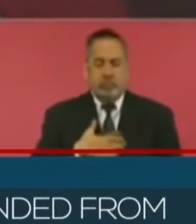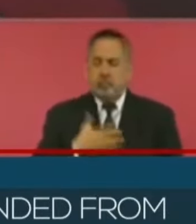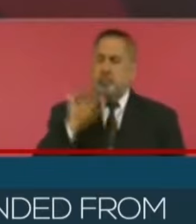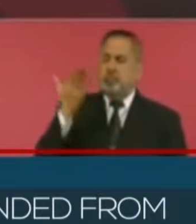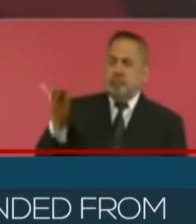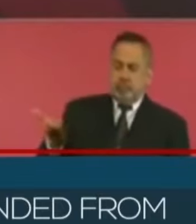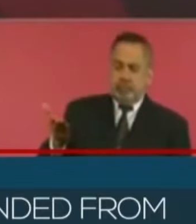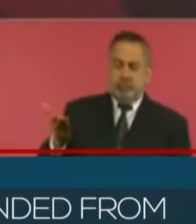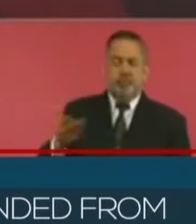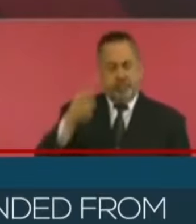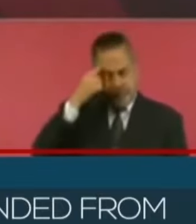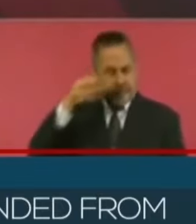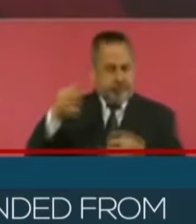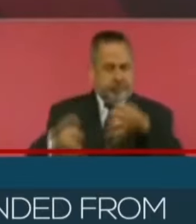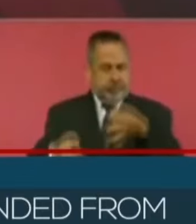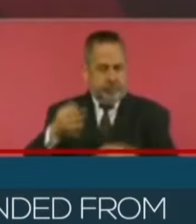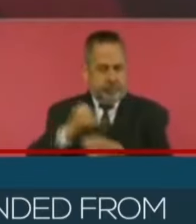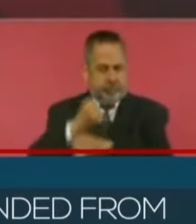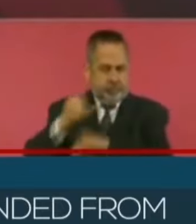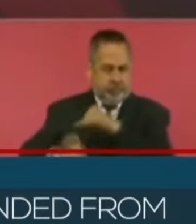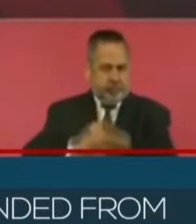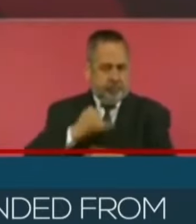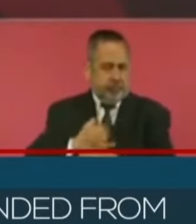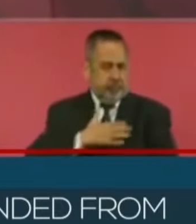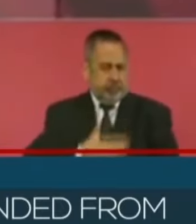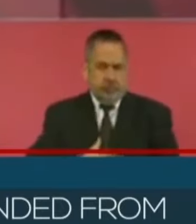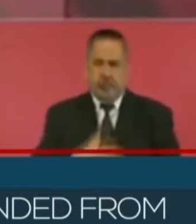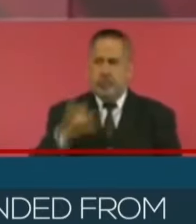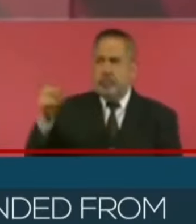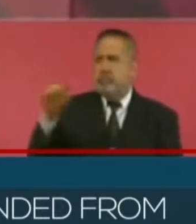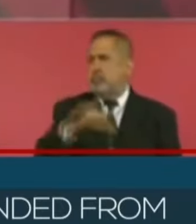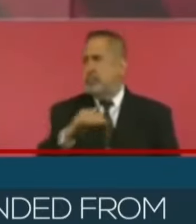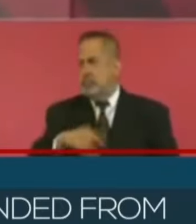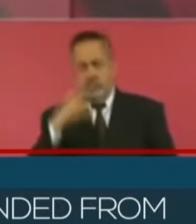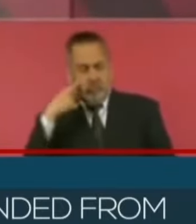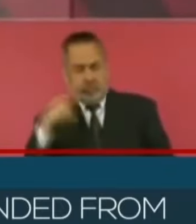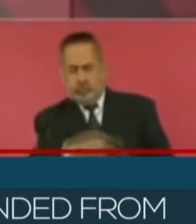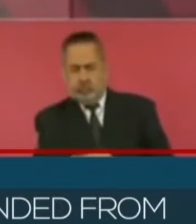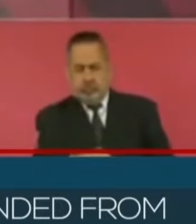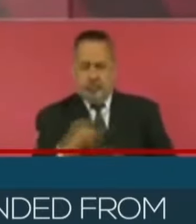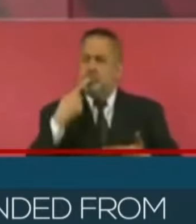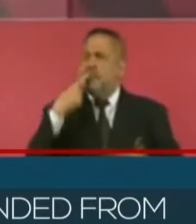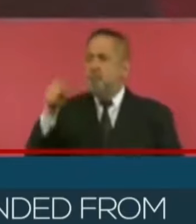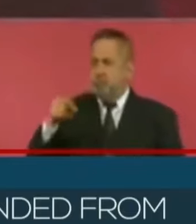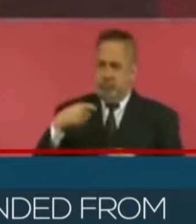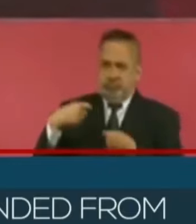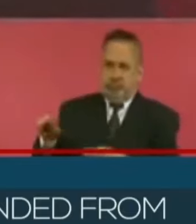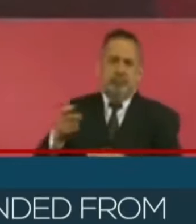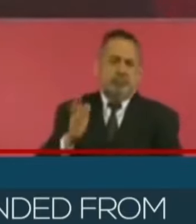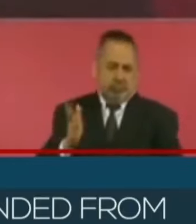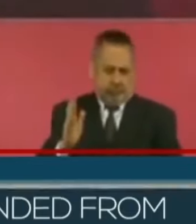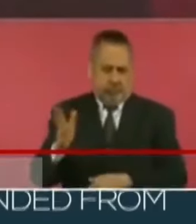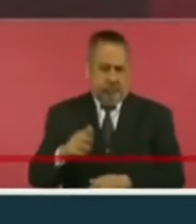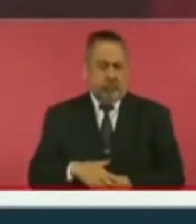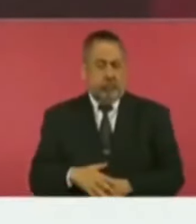violated international law and our sovereignty, which is what we want.